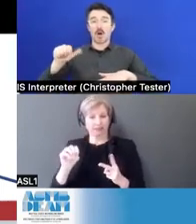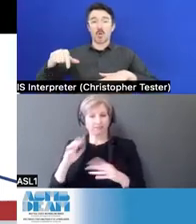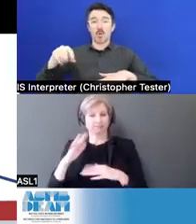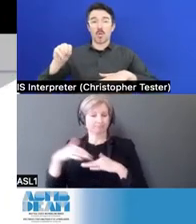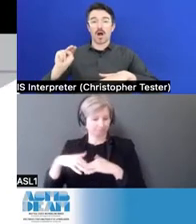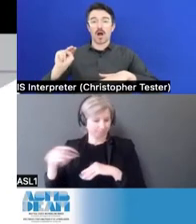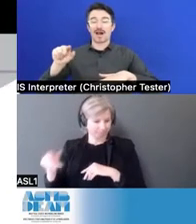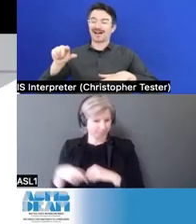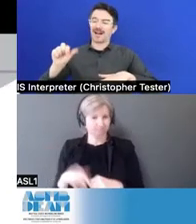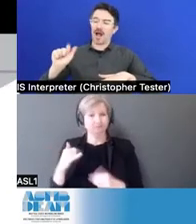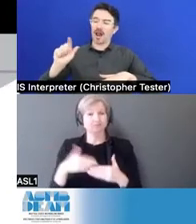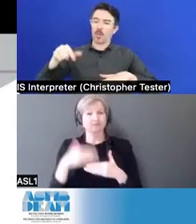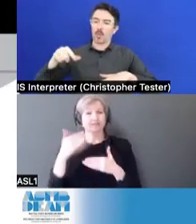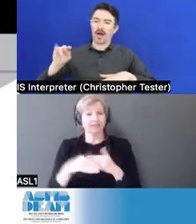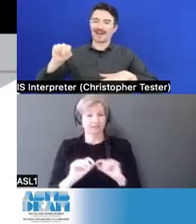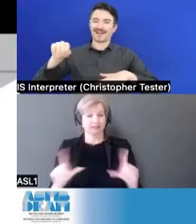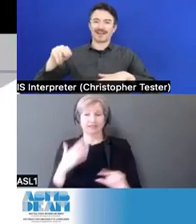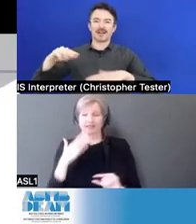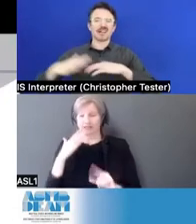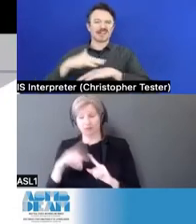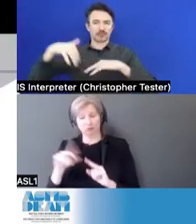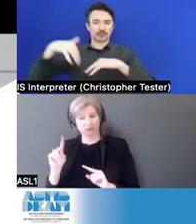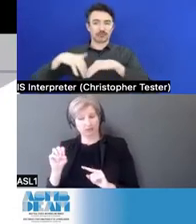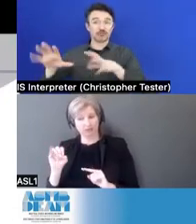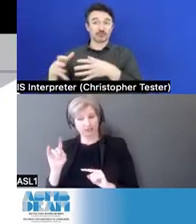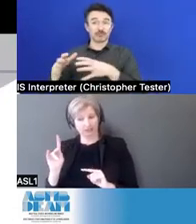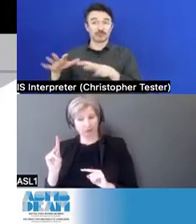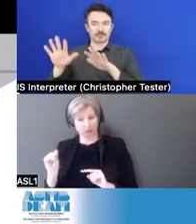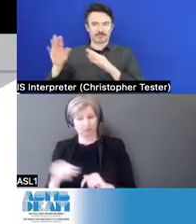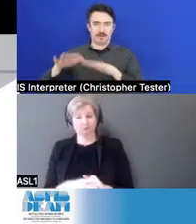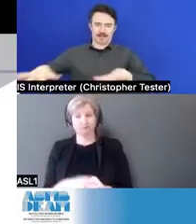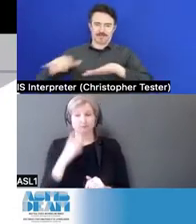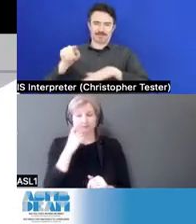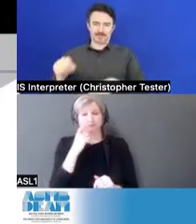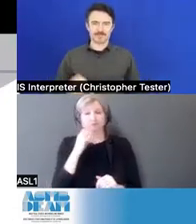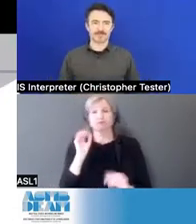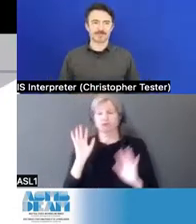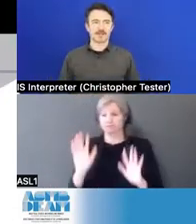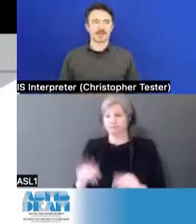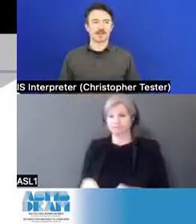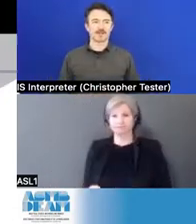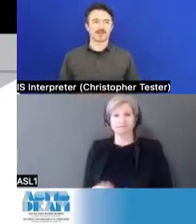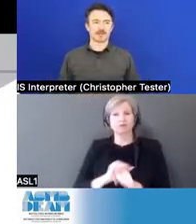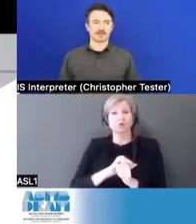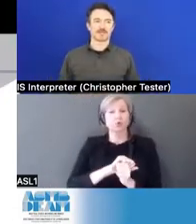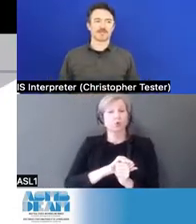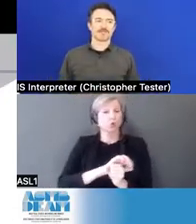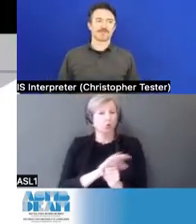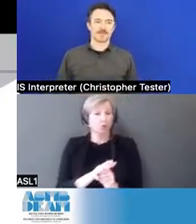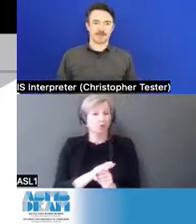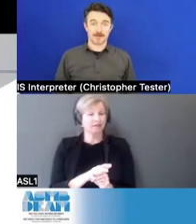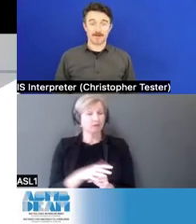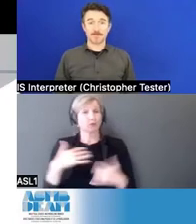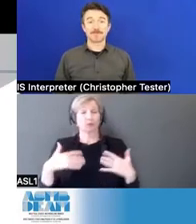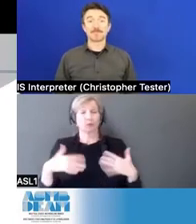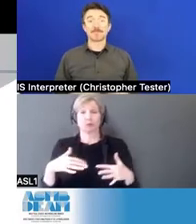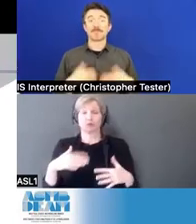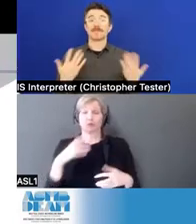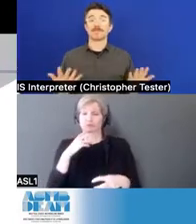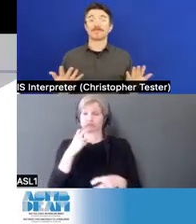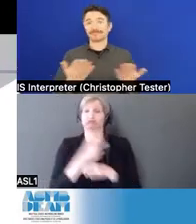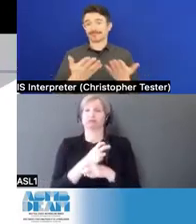go to the next slide. Thank you, Keiko. So certainly COVID-19 was a very difficult period for all of